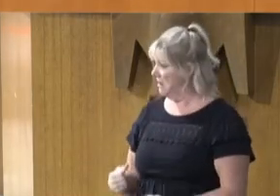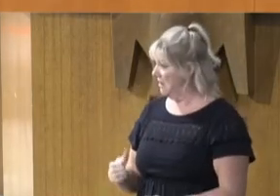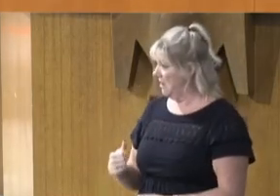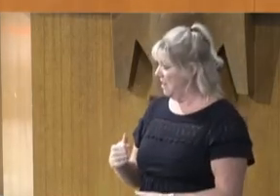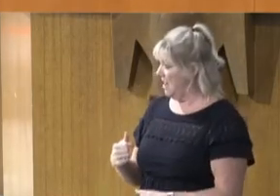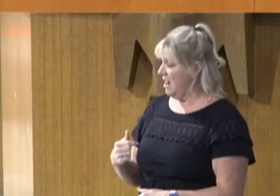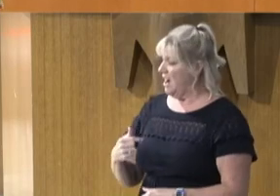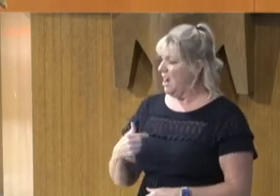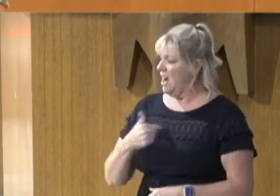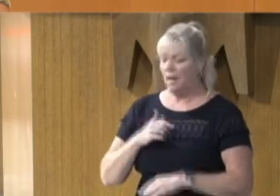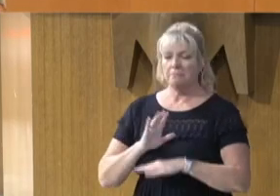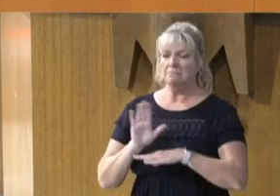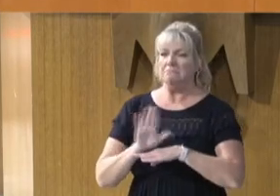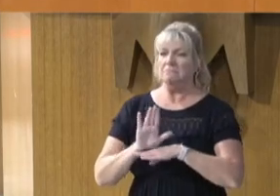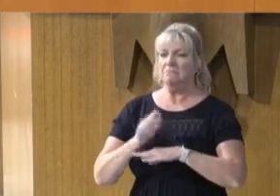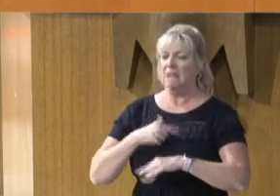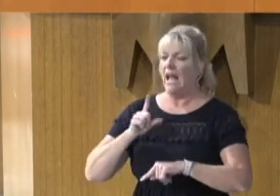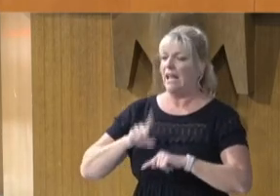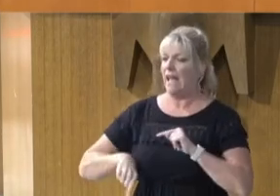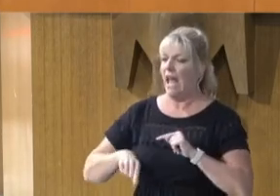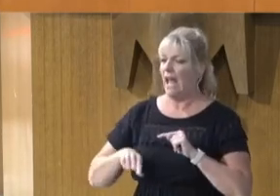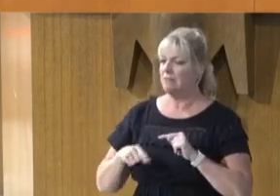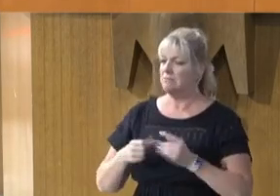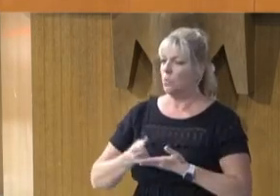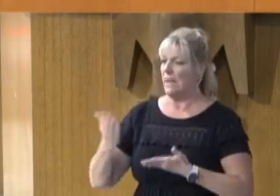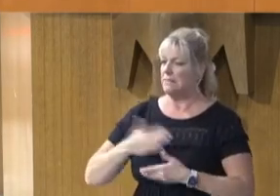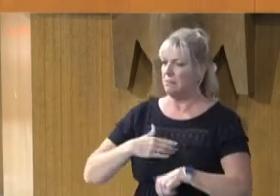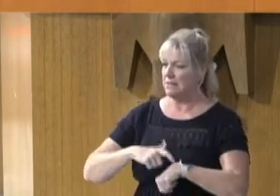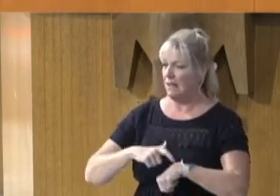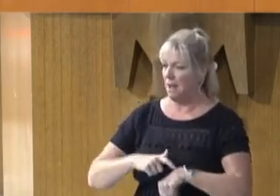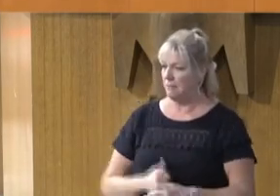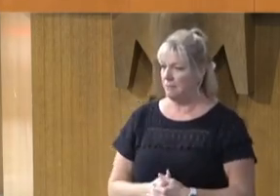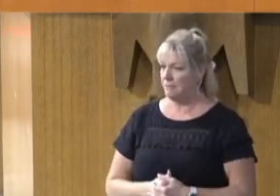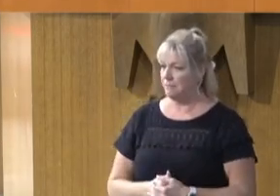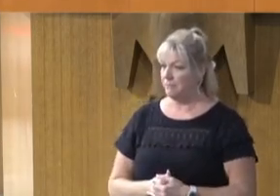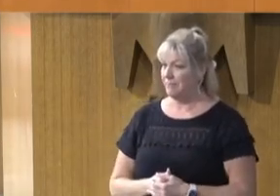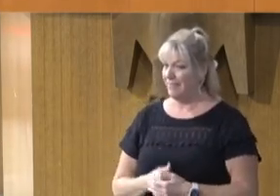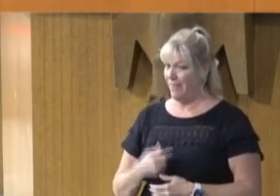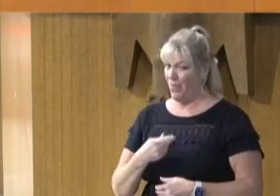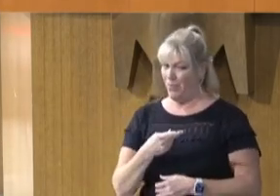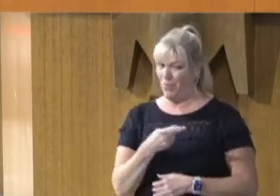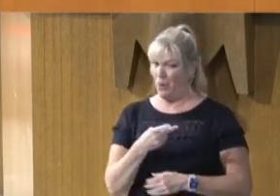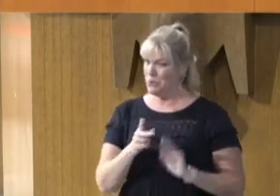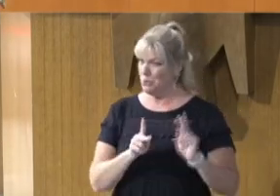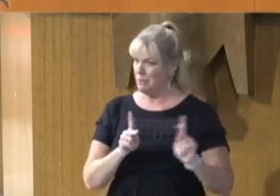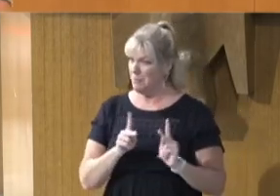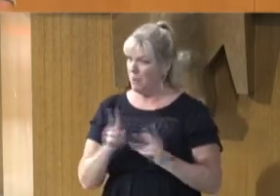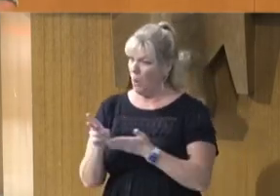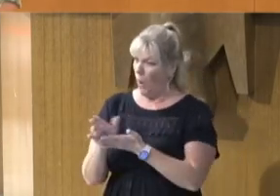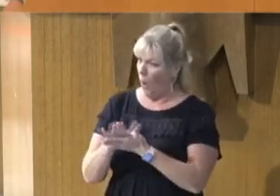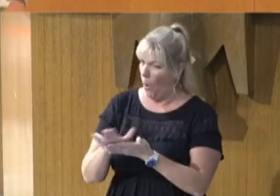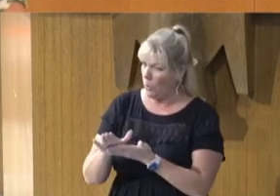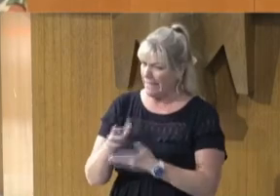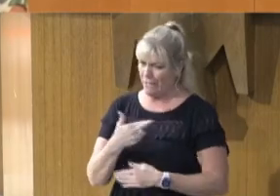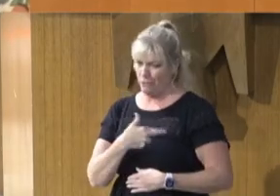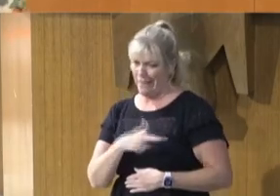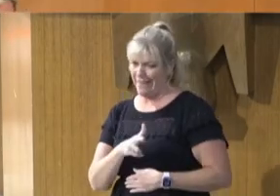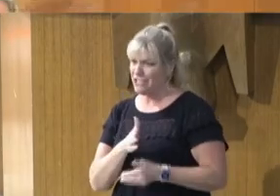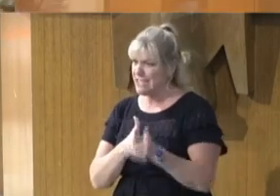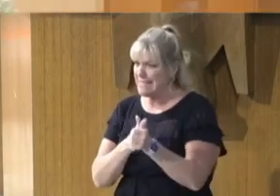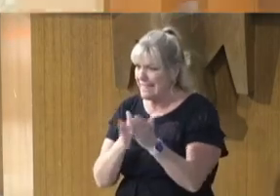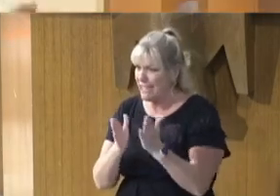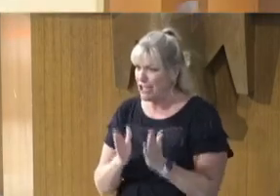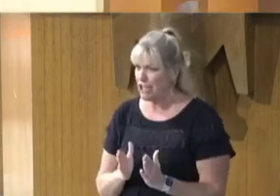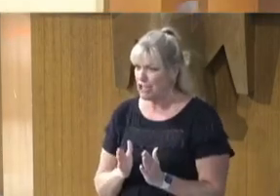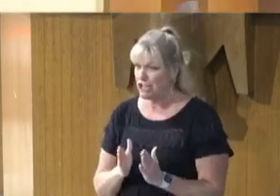inconvenience to them. As so-called holy religious leaders, their purity laws would have dictated that they